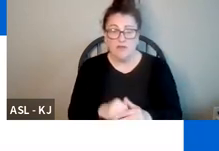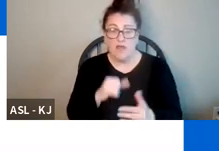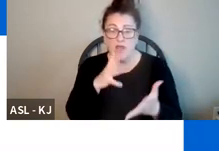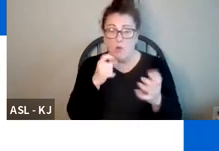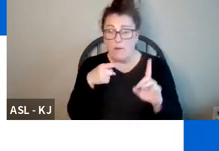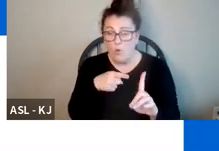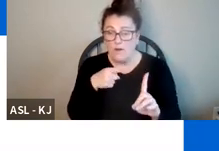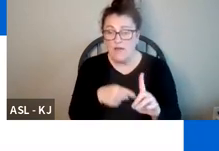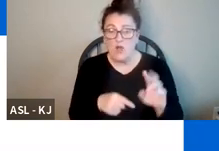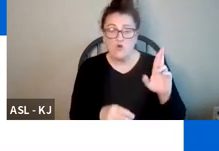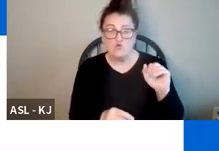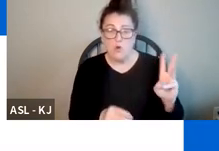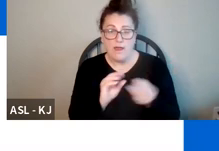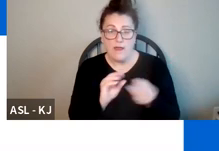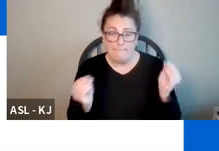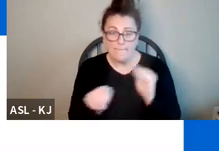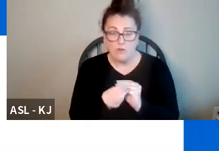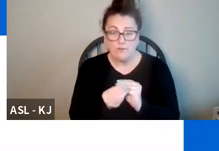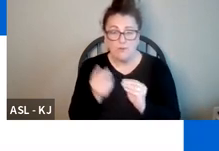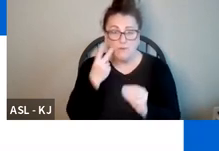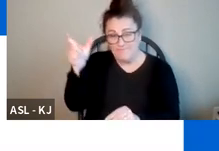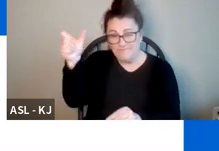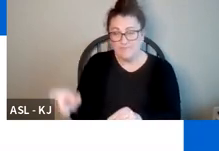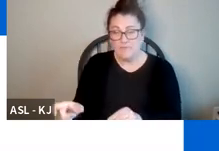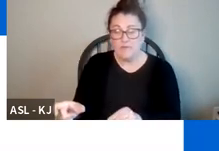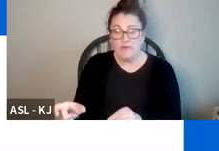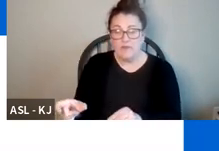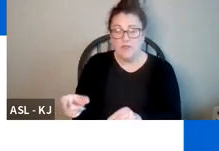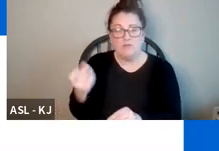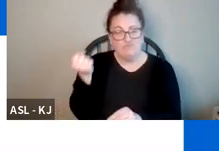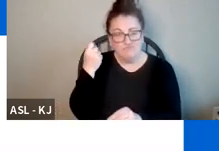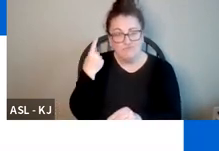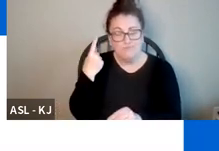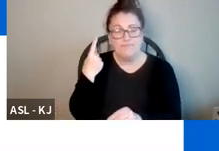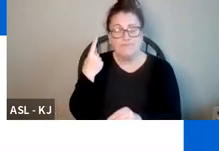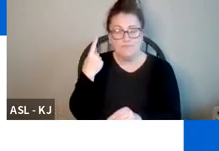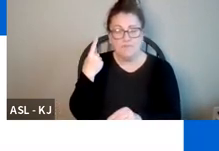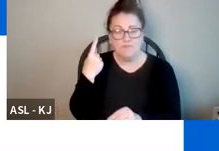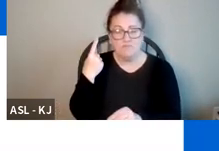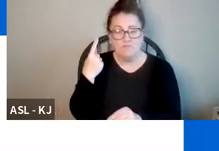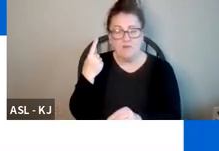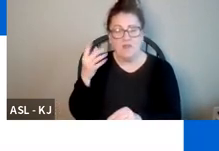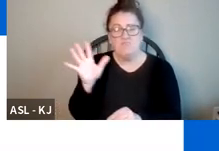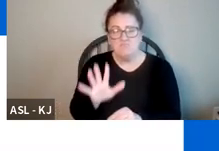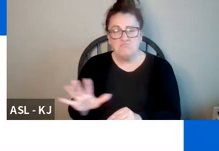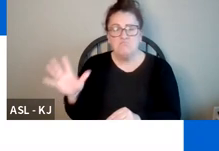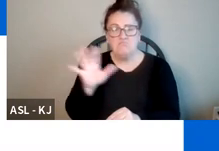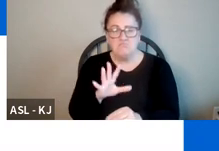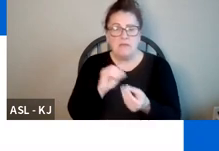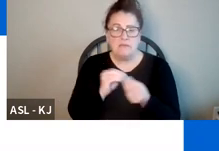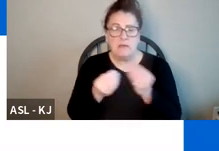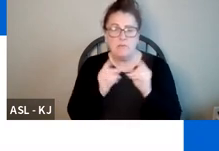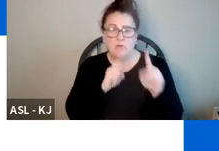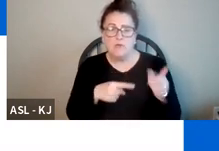kind of raw numbers on the side of the slide, so you get a sense of the fairly modest number of responses that